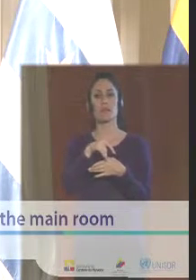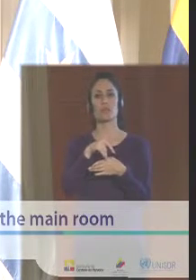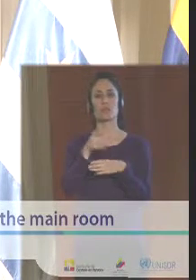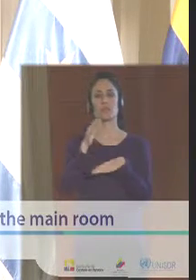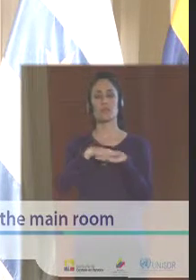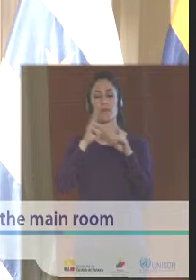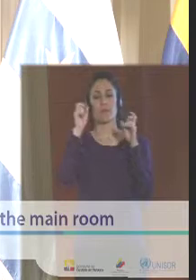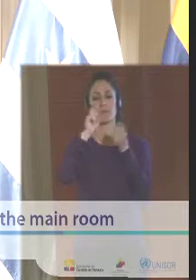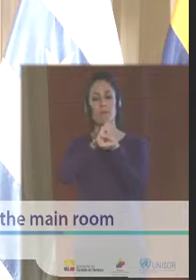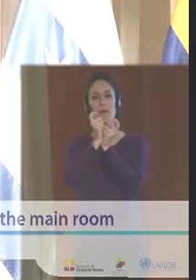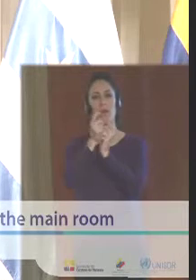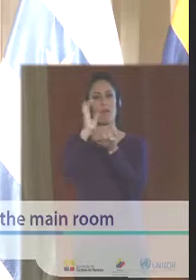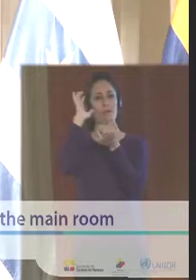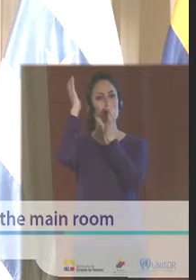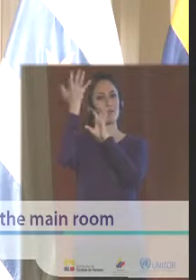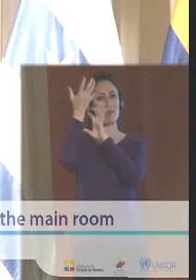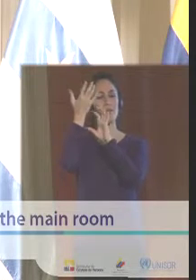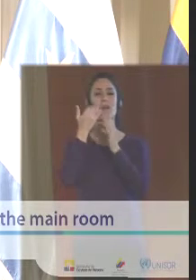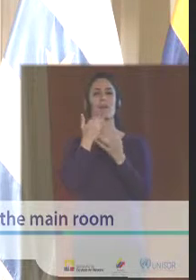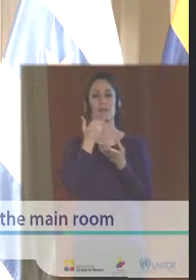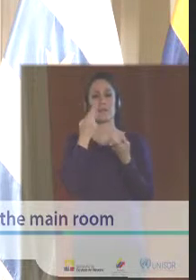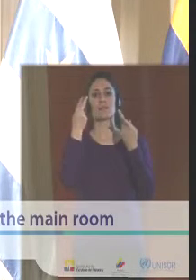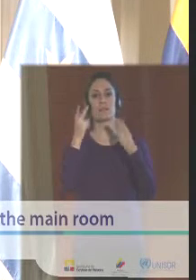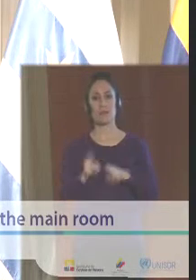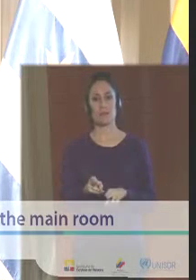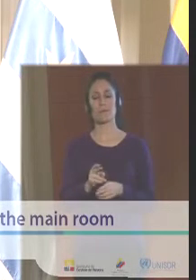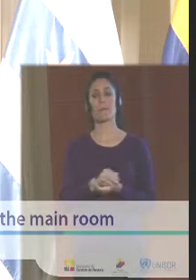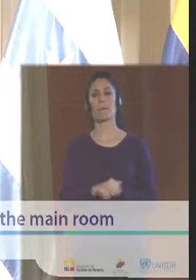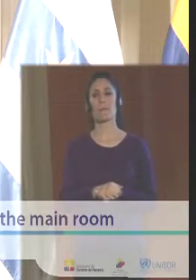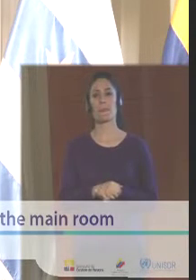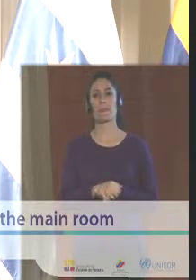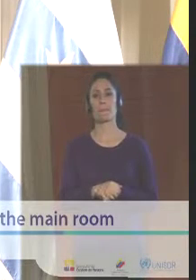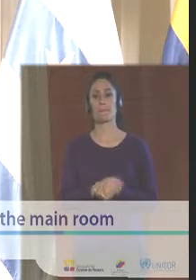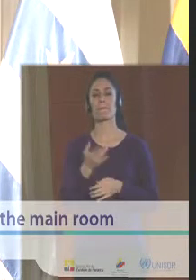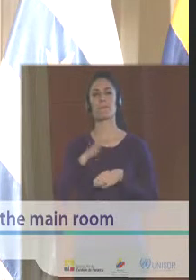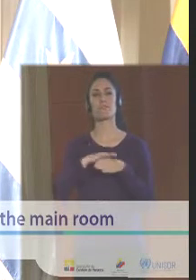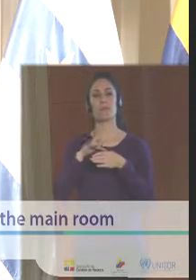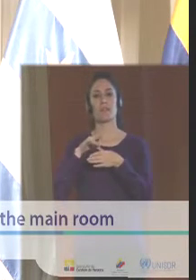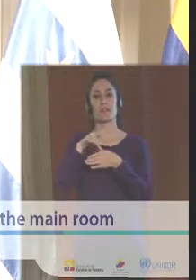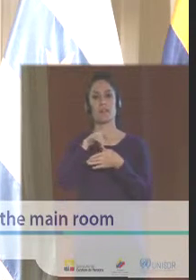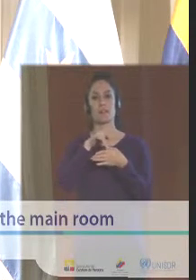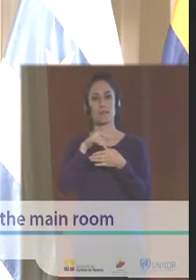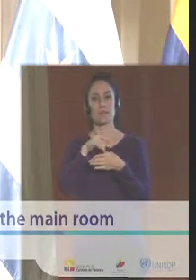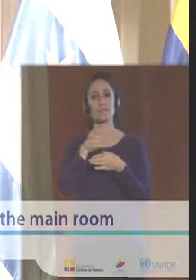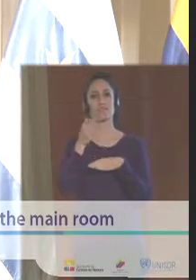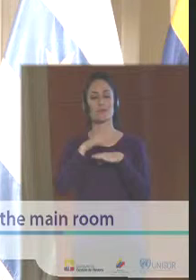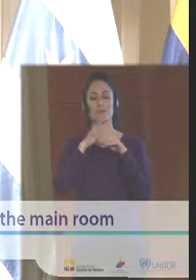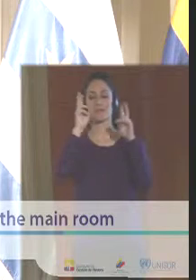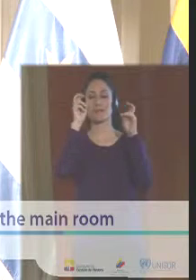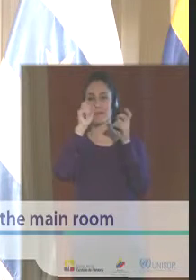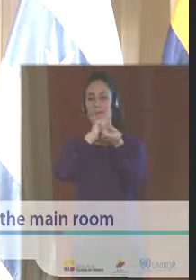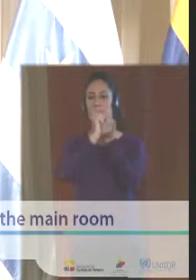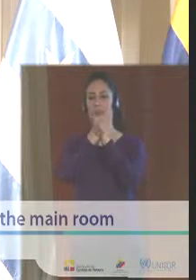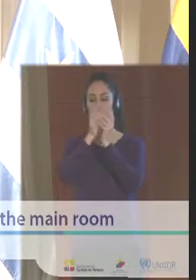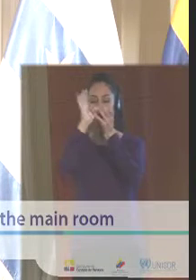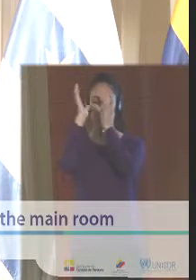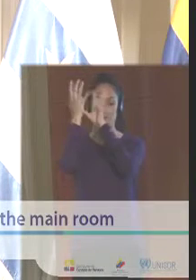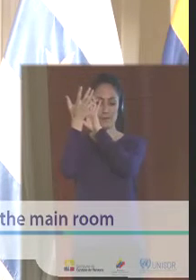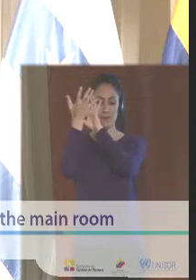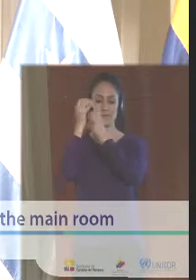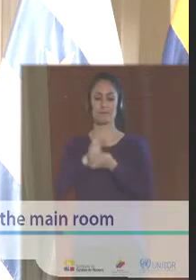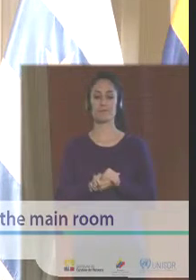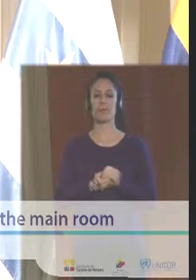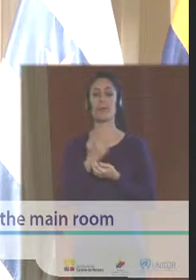regarding risk management within a climate change context, and all of these aspects that we take into consideration